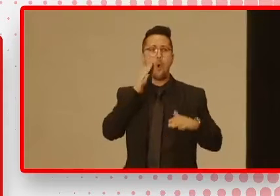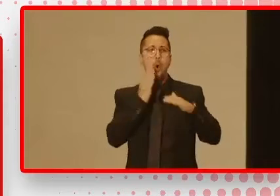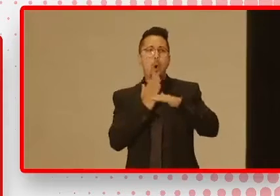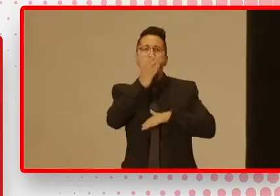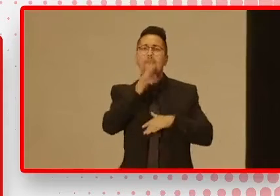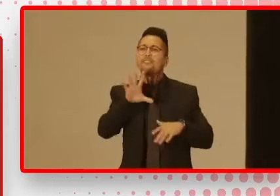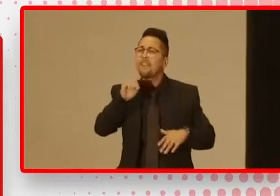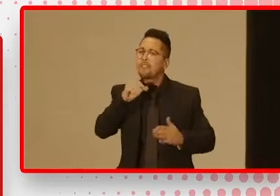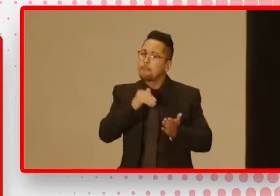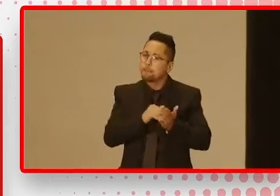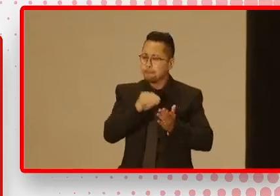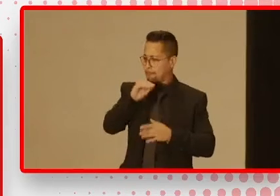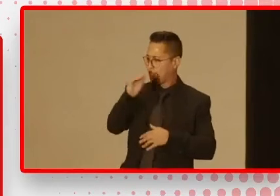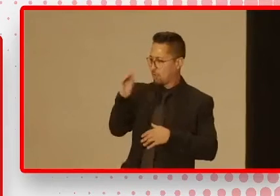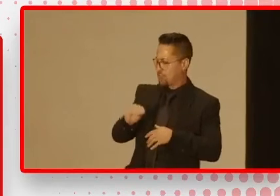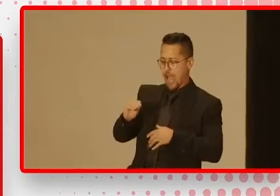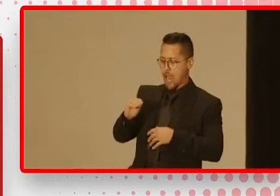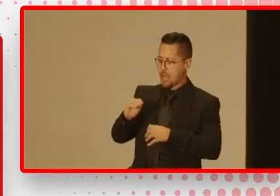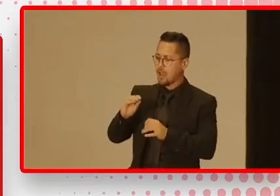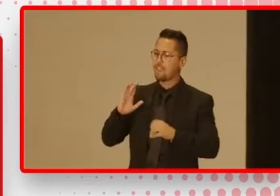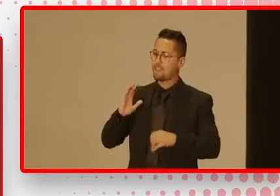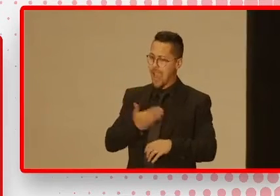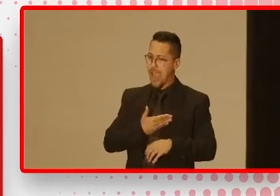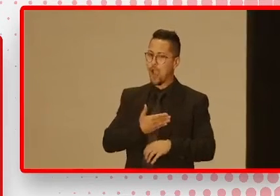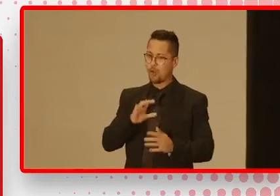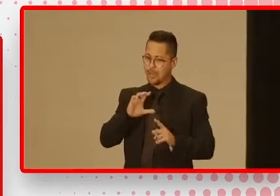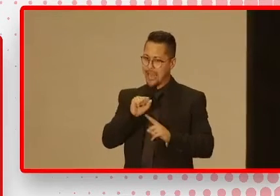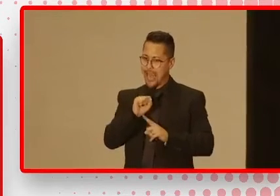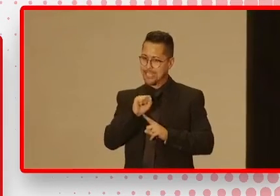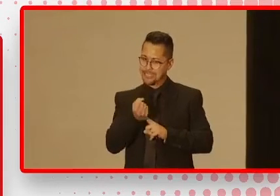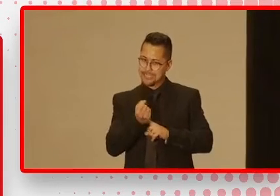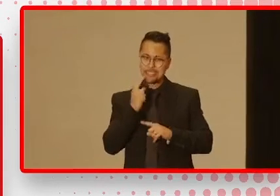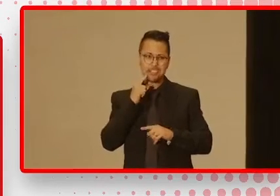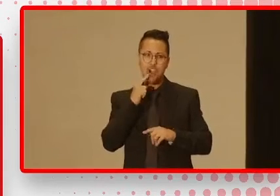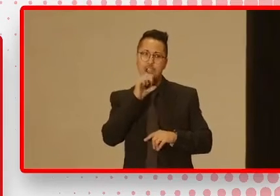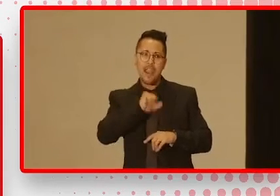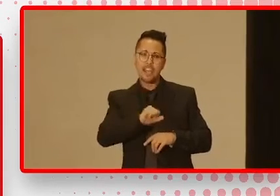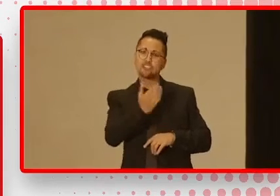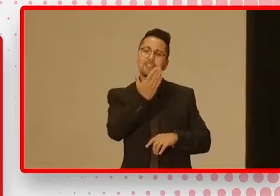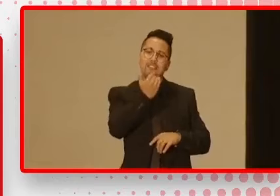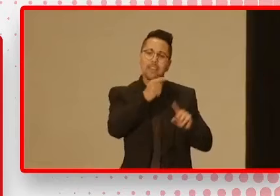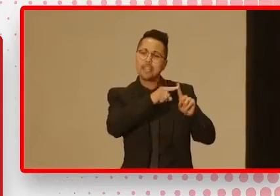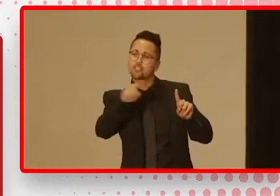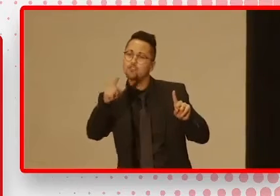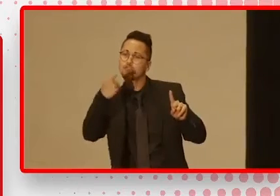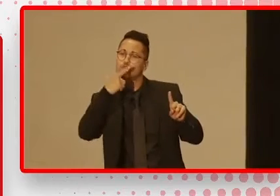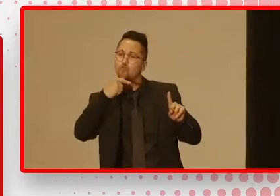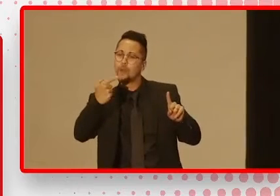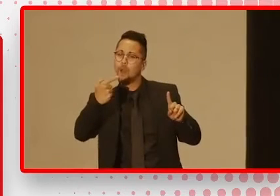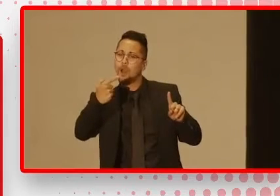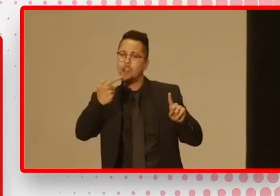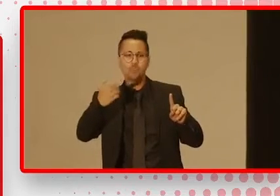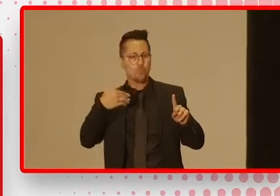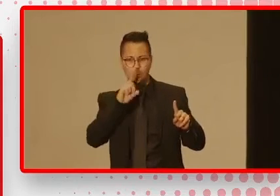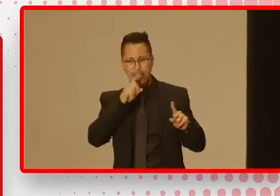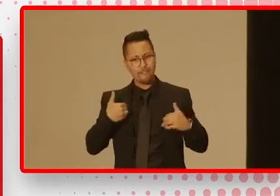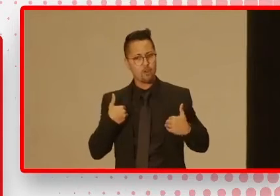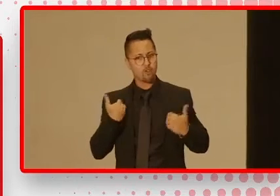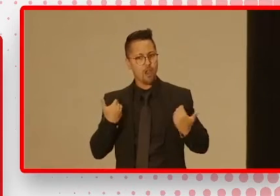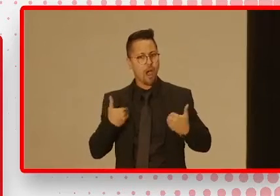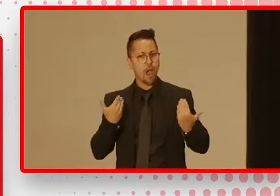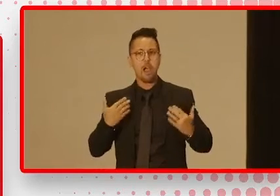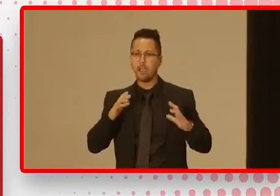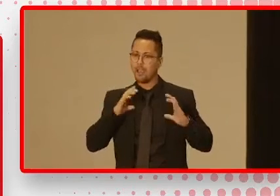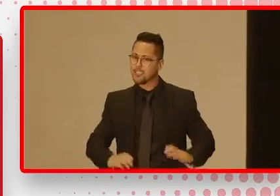50% of our total caseloads are age 14 to 21. So we have a very young customer base